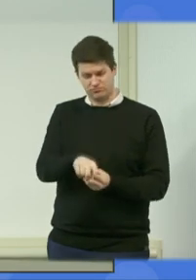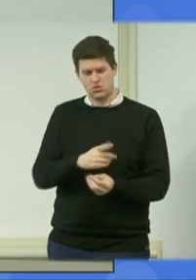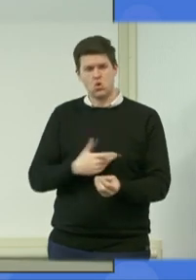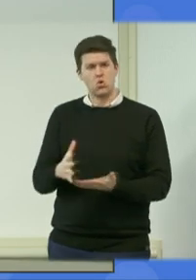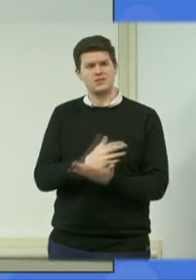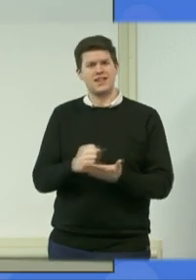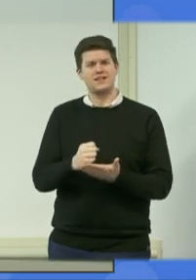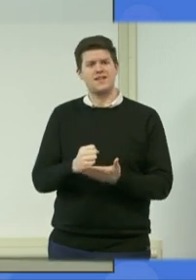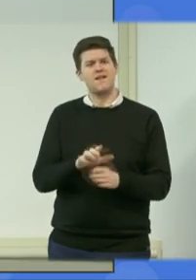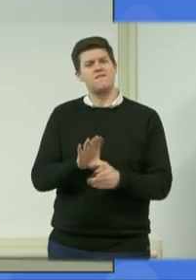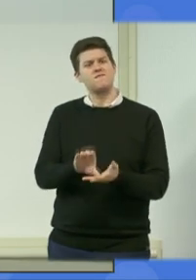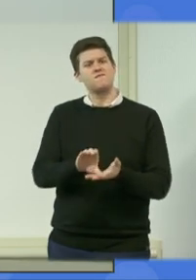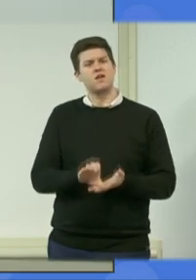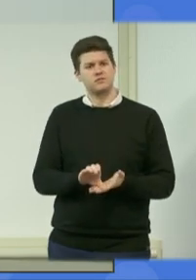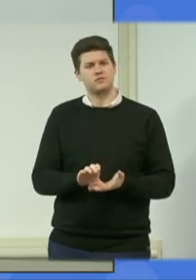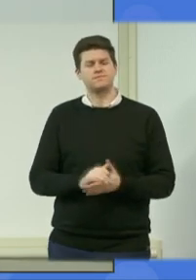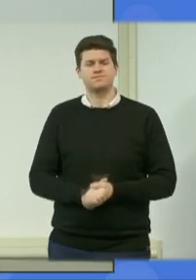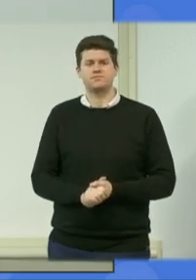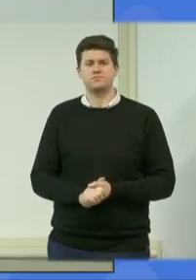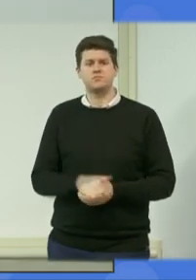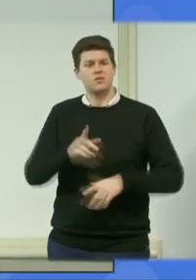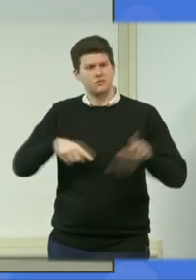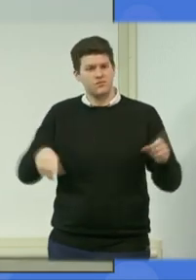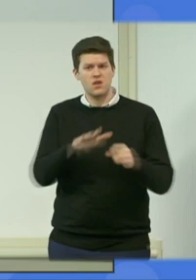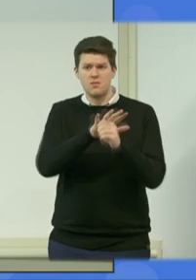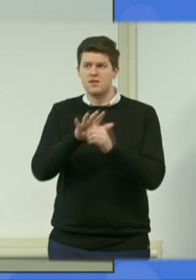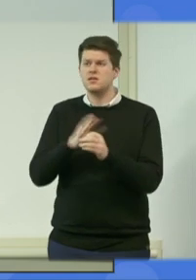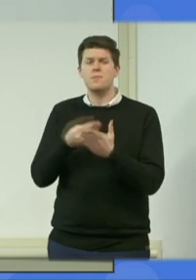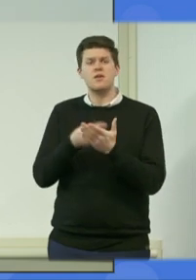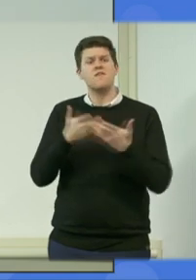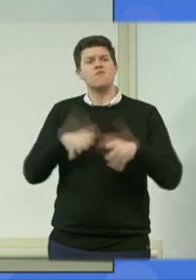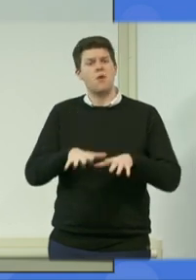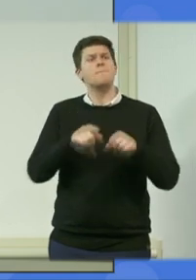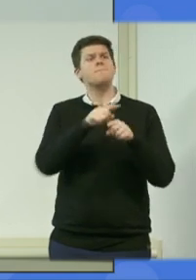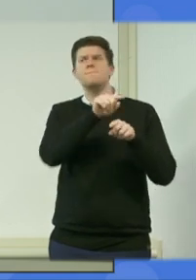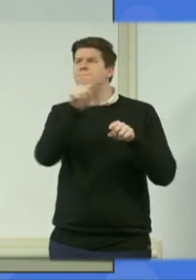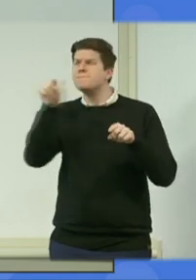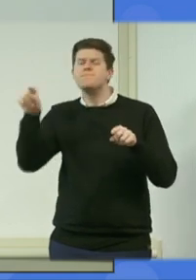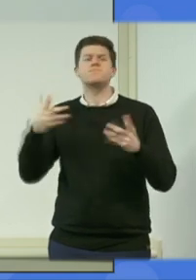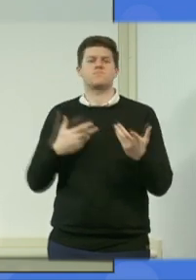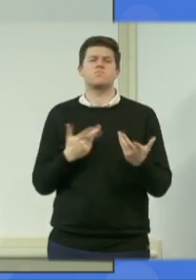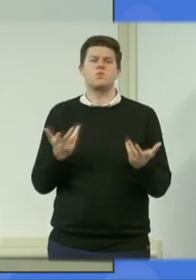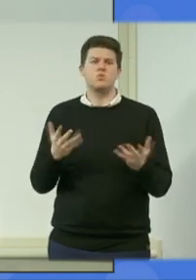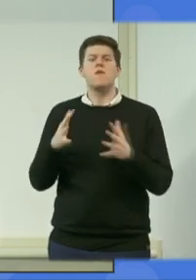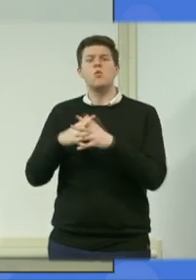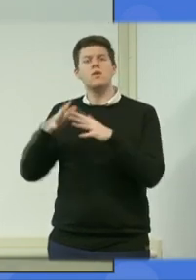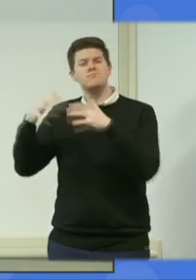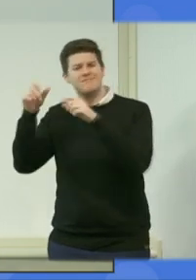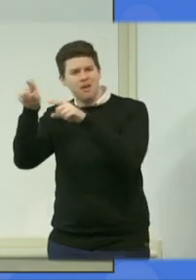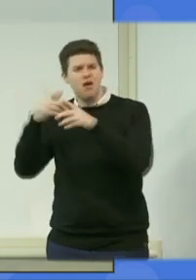top level, those are the different places that the money comes from. It's a mix of direct grant from Westminster and various taxes that